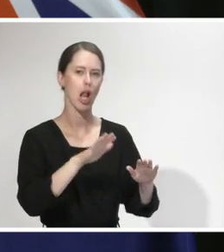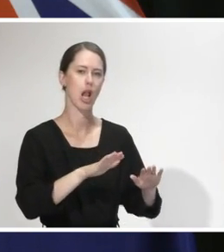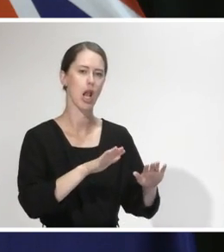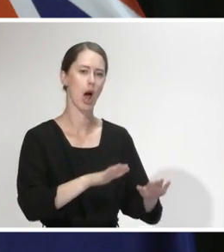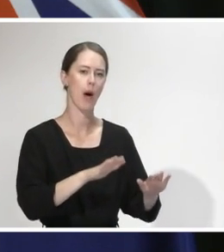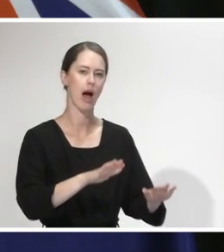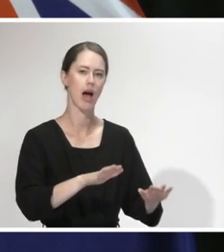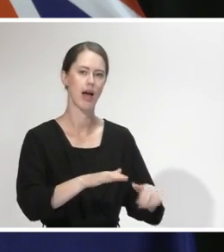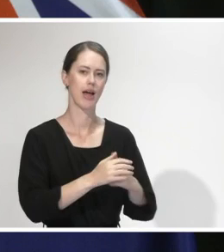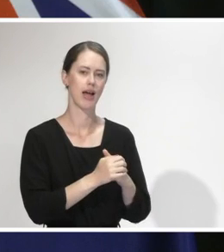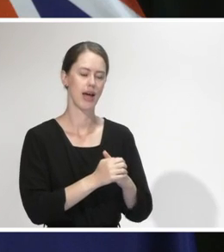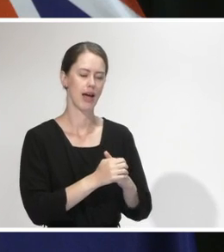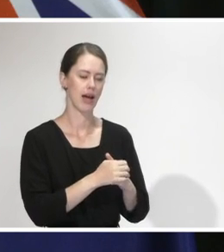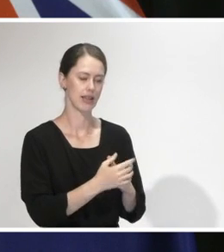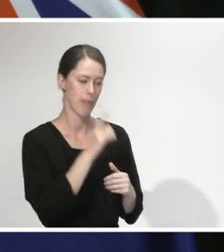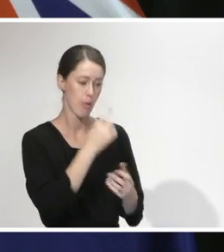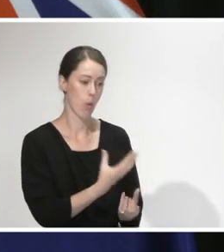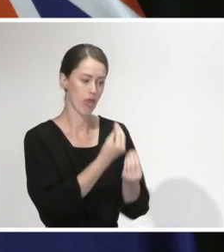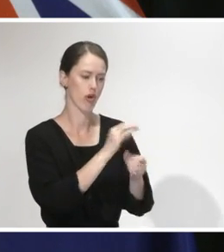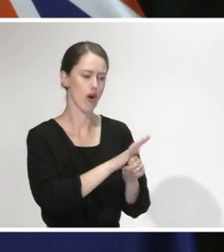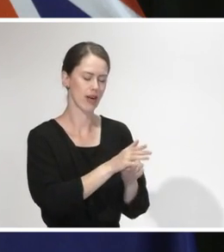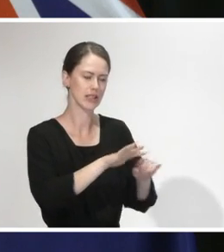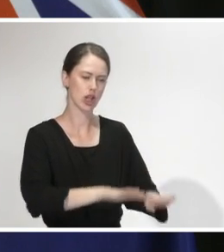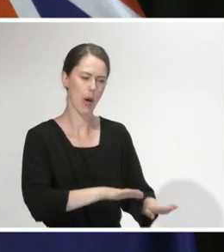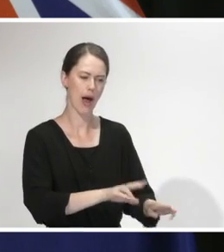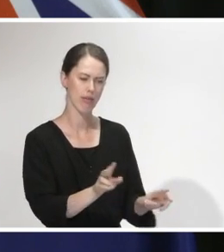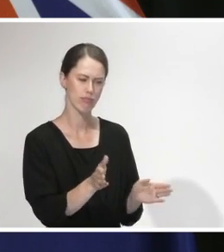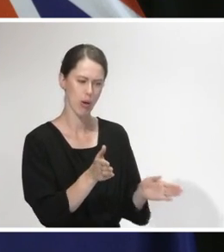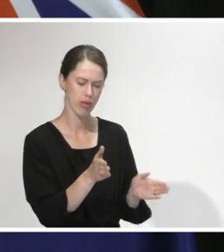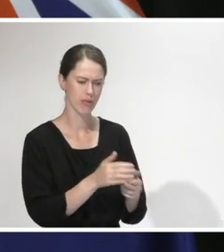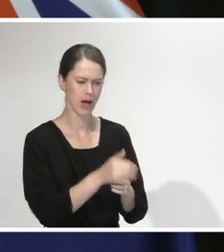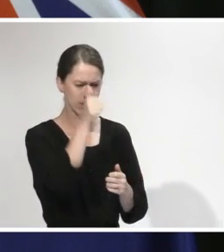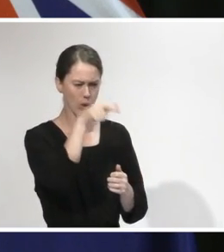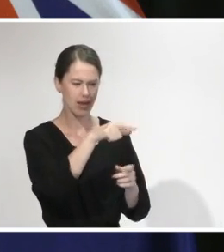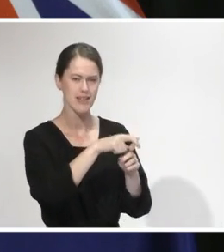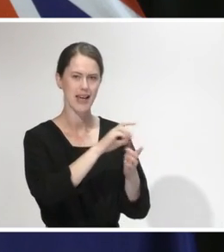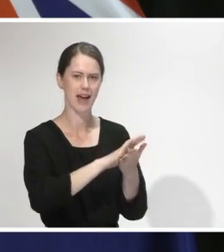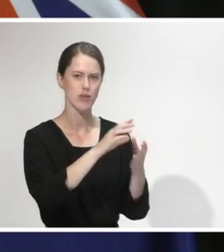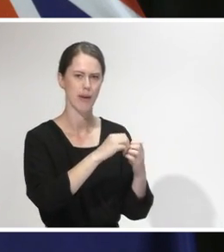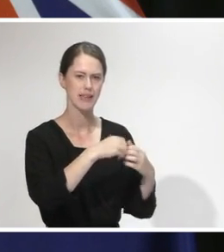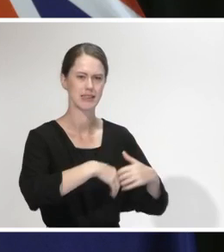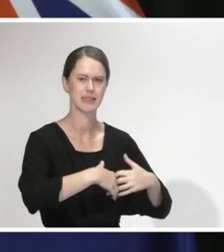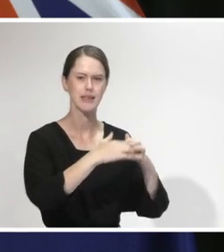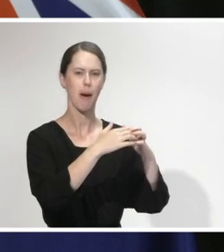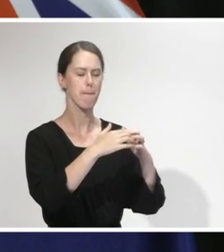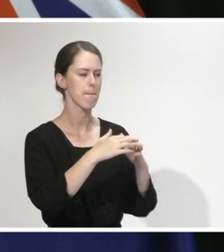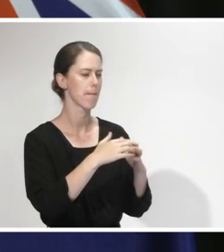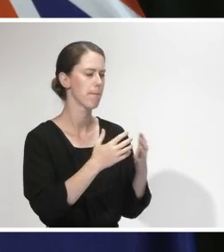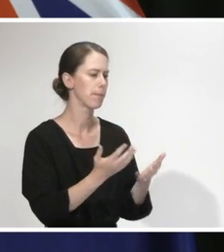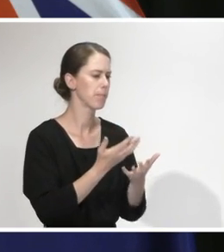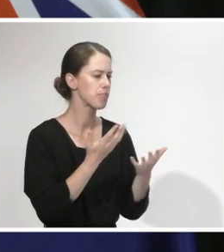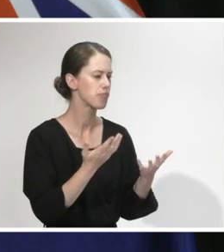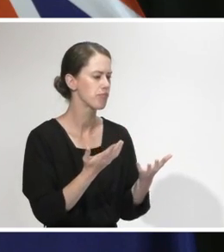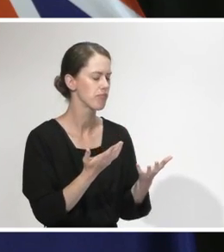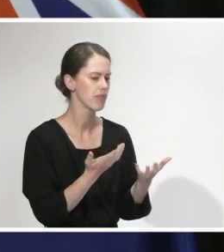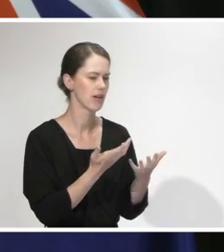and the positivity rate is lower. And I know that DHB is putting in place a number of, is going to